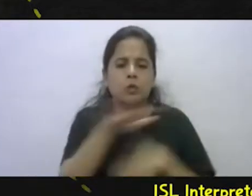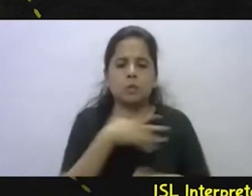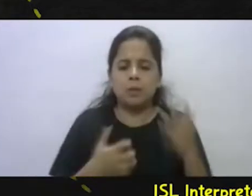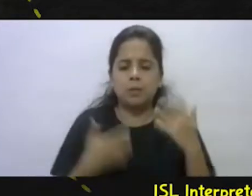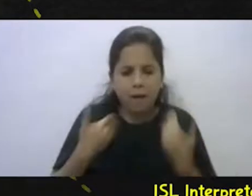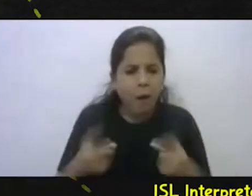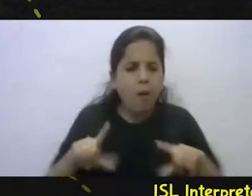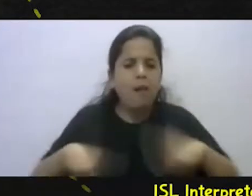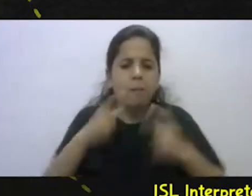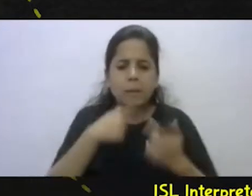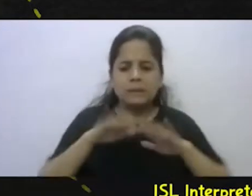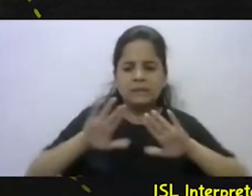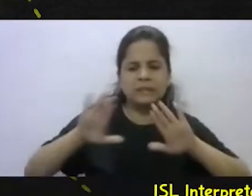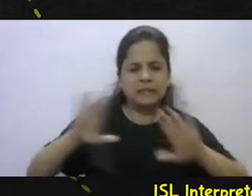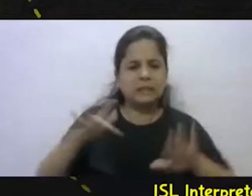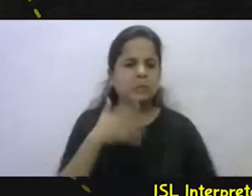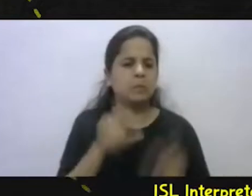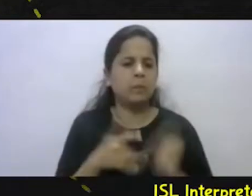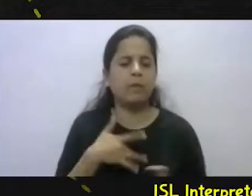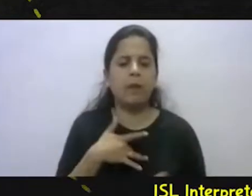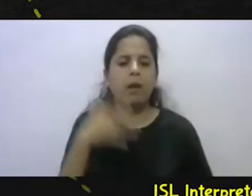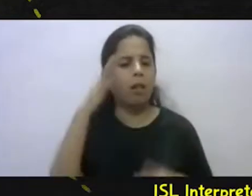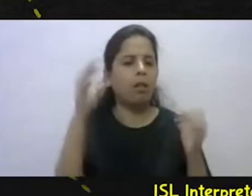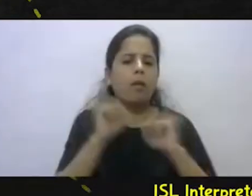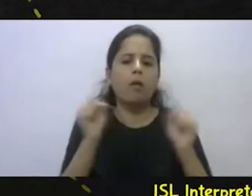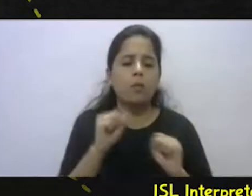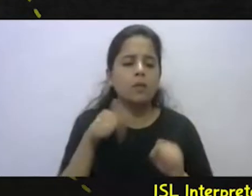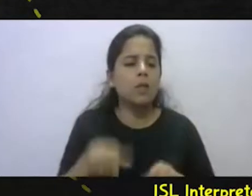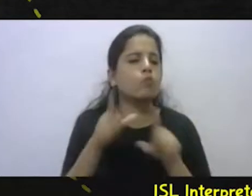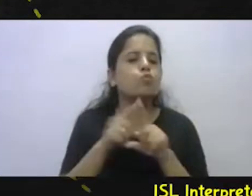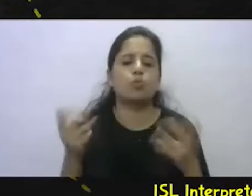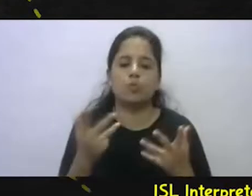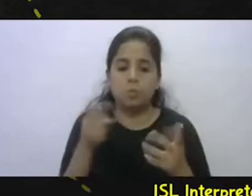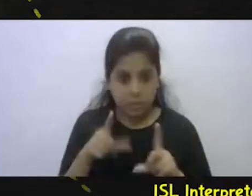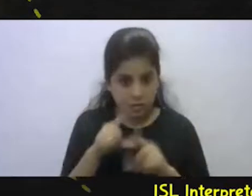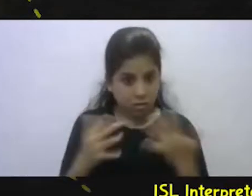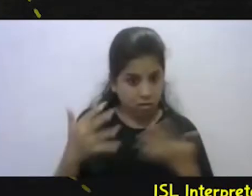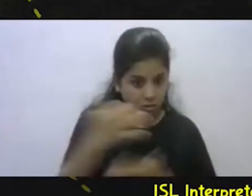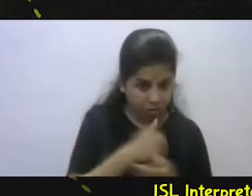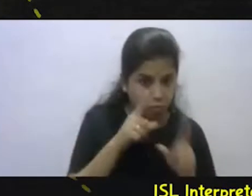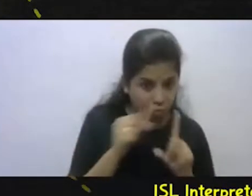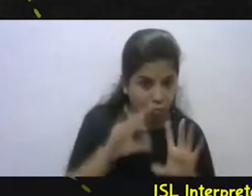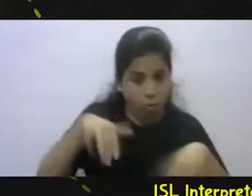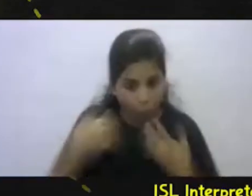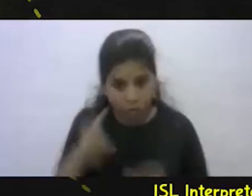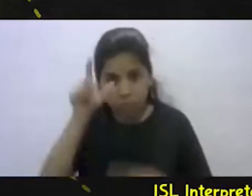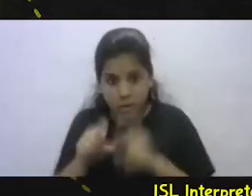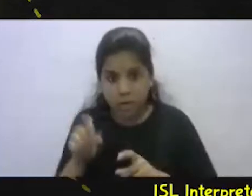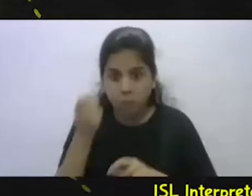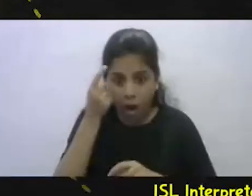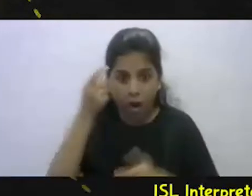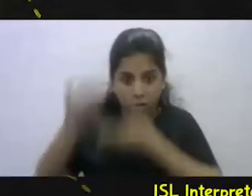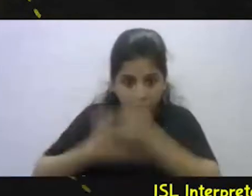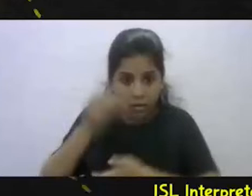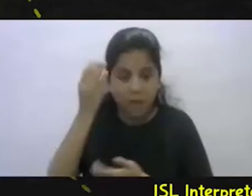in. What actually we need to do? Do we need to collect data, or do we need to prepare people to understand why to